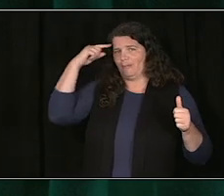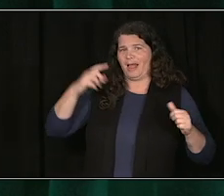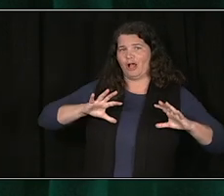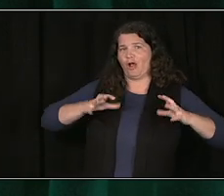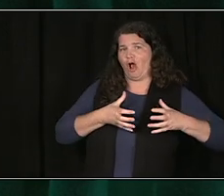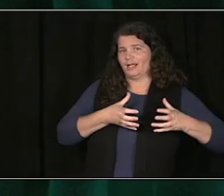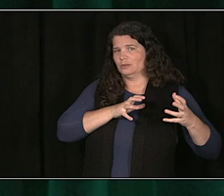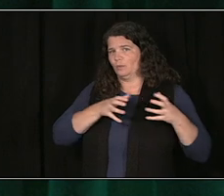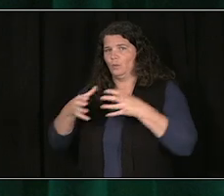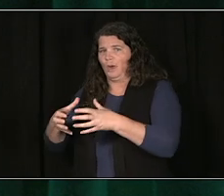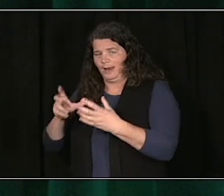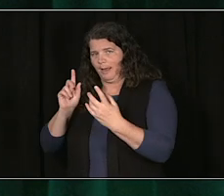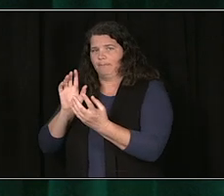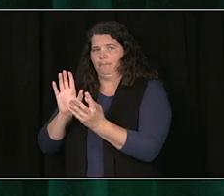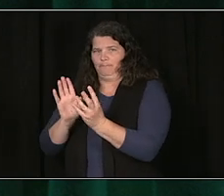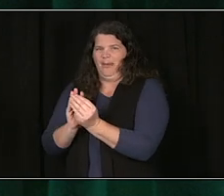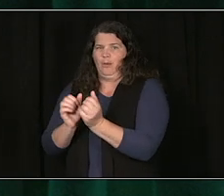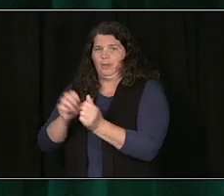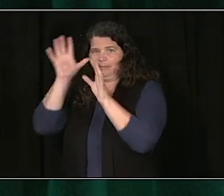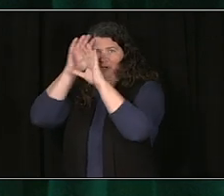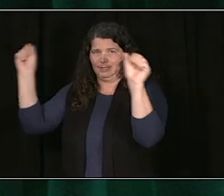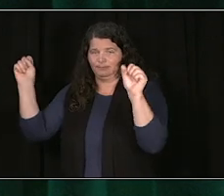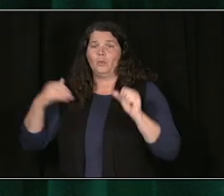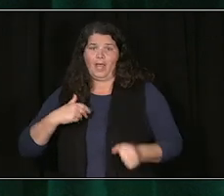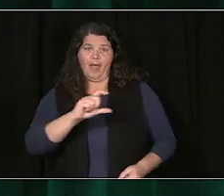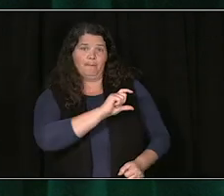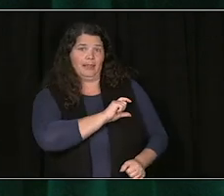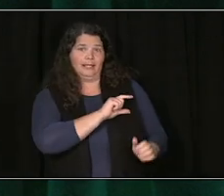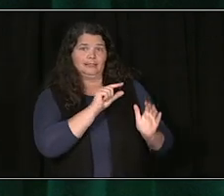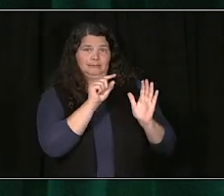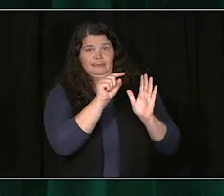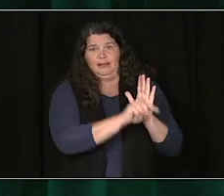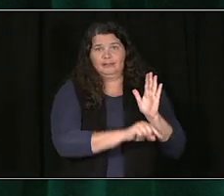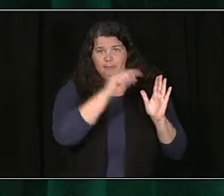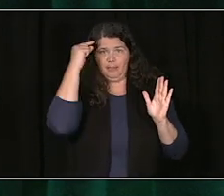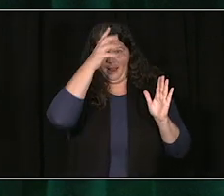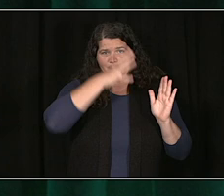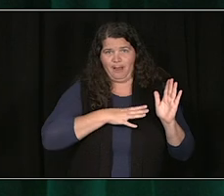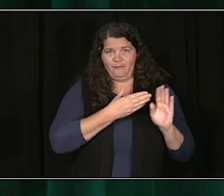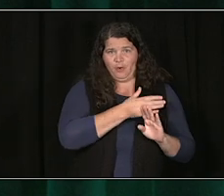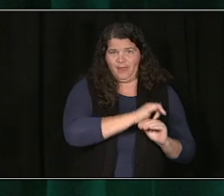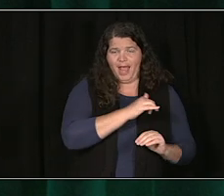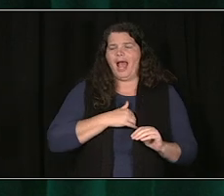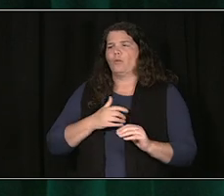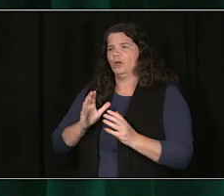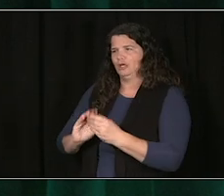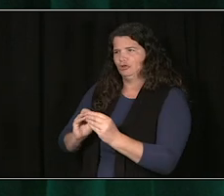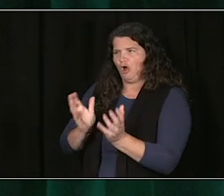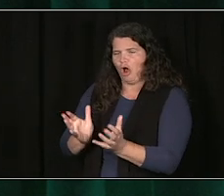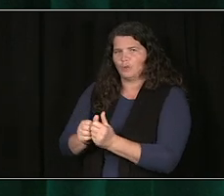police killing of a Black man. And we talked with him about The Talk. and to hear the President of the United